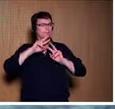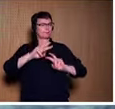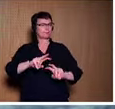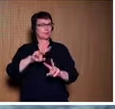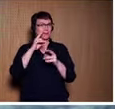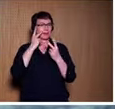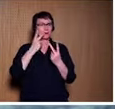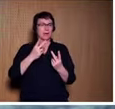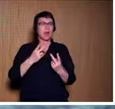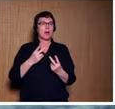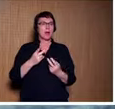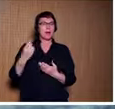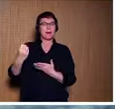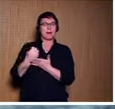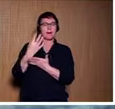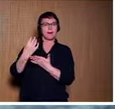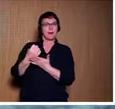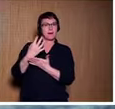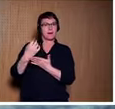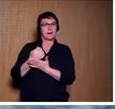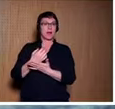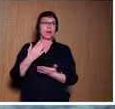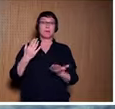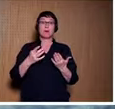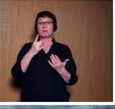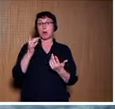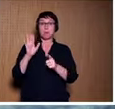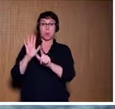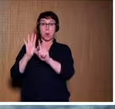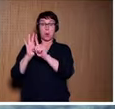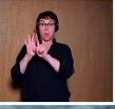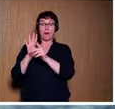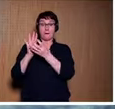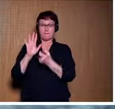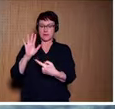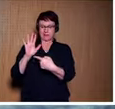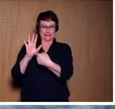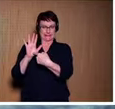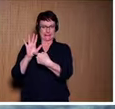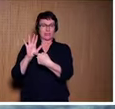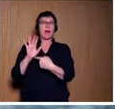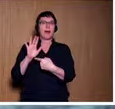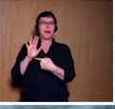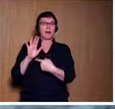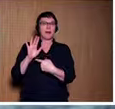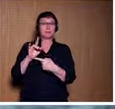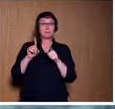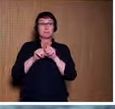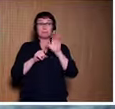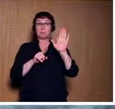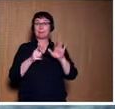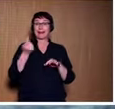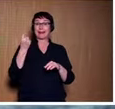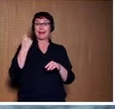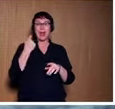kind of like misinformation campaigns about particular legislation comes about. There's one excellent research that's done in Kenya that Haley